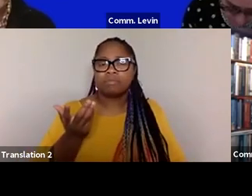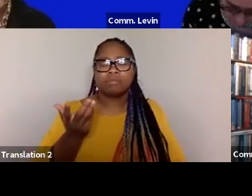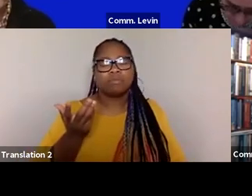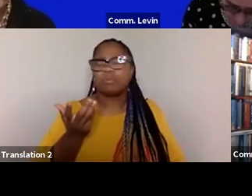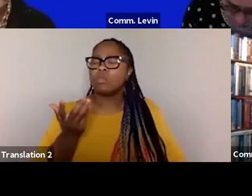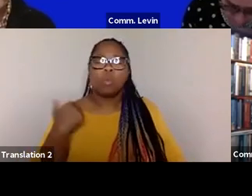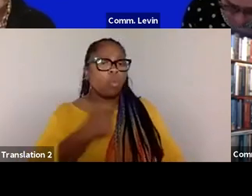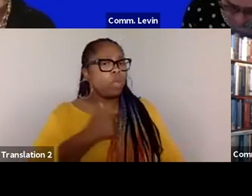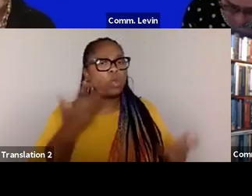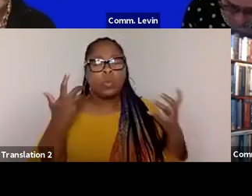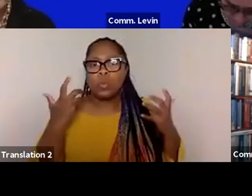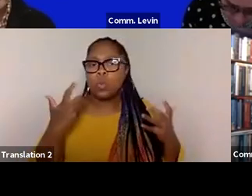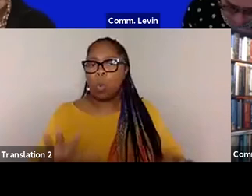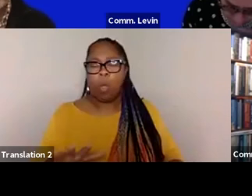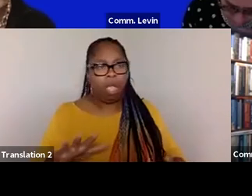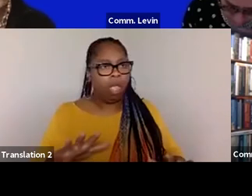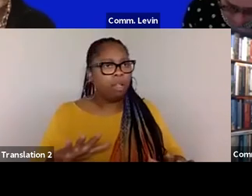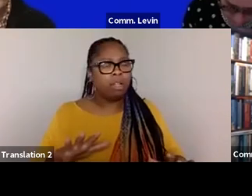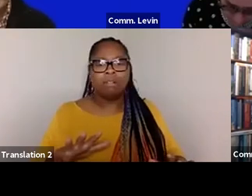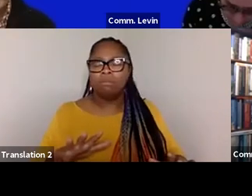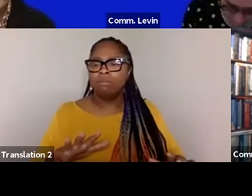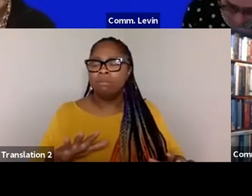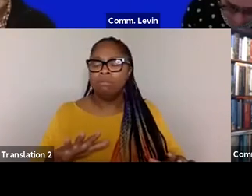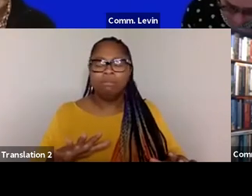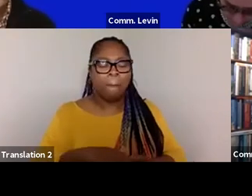to increase the number of